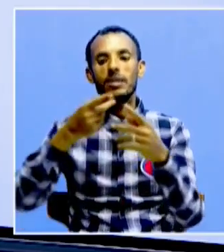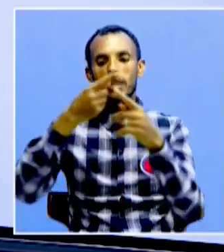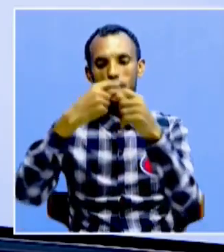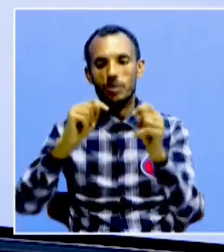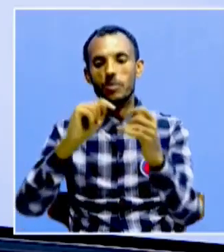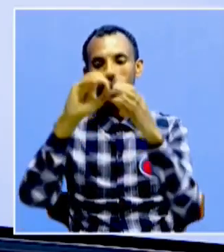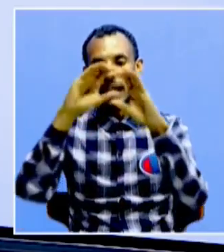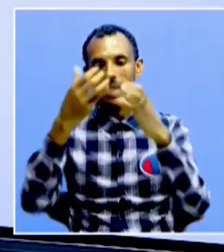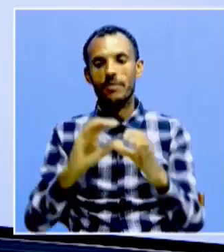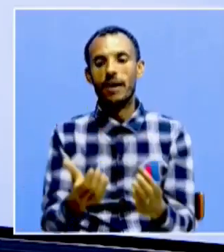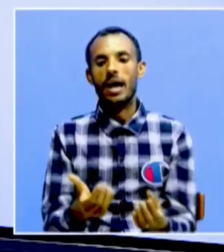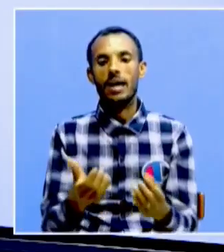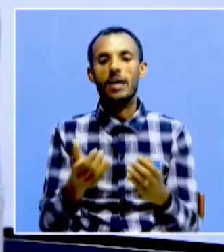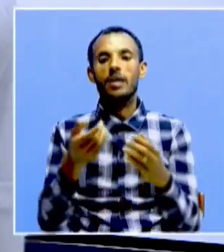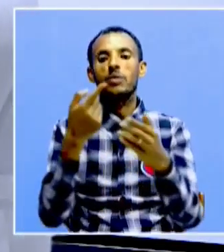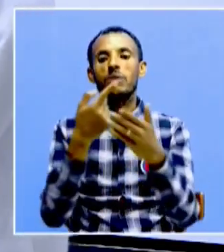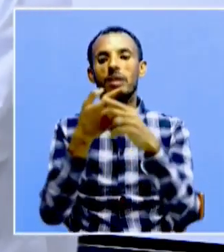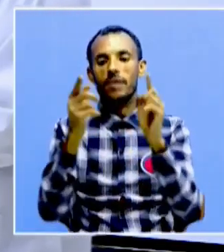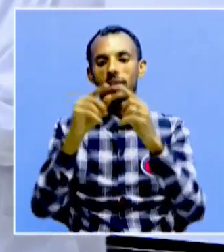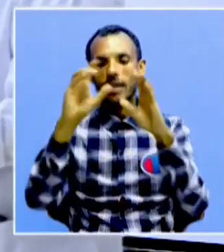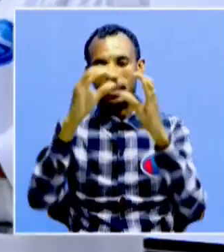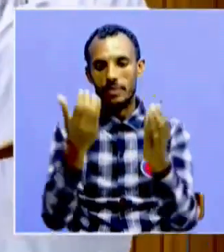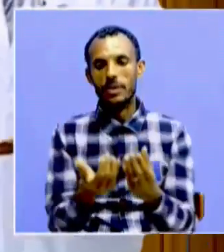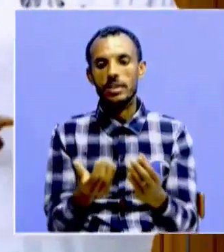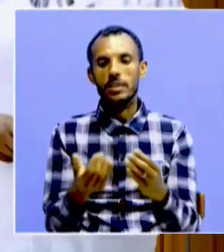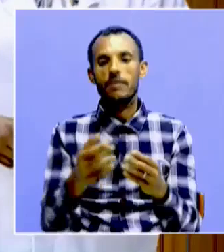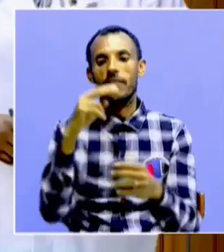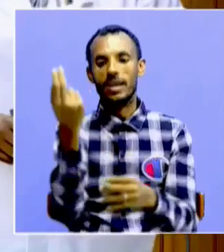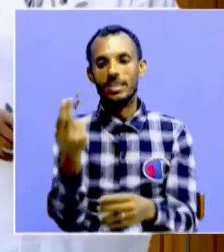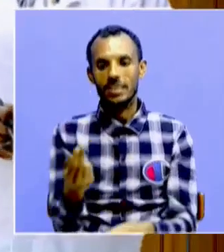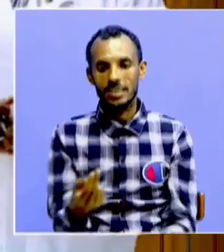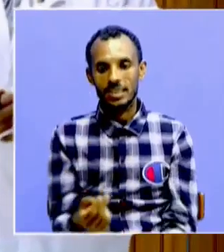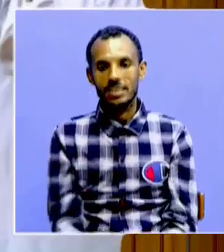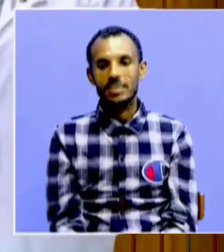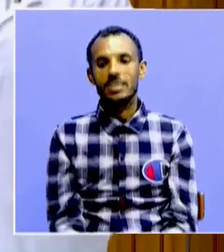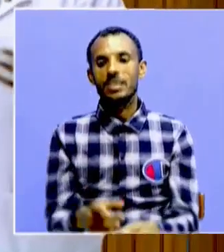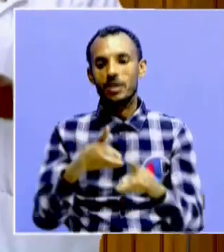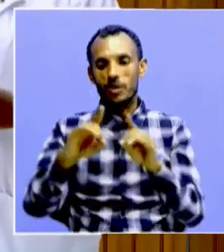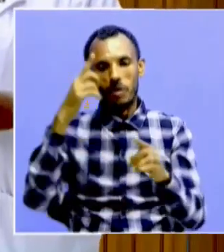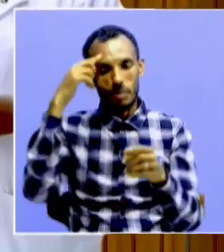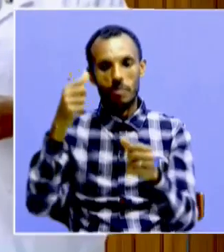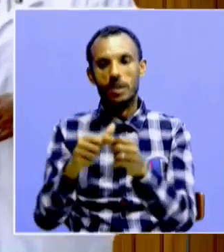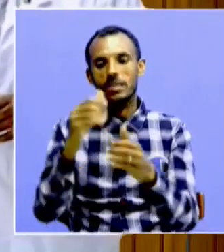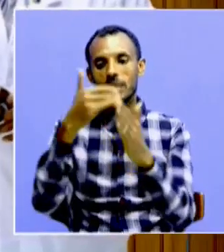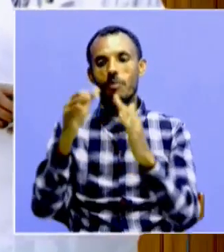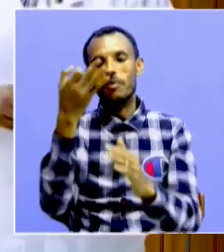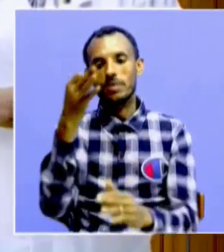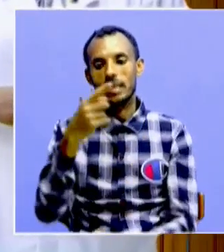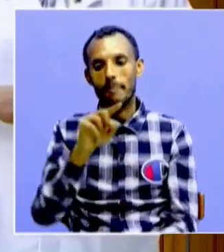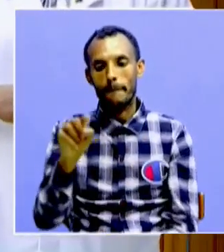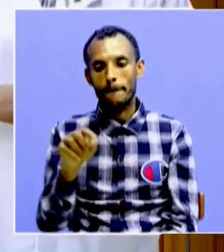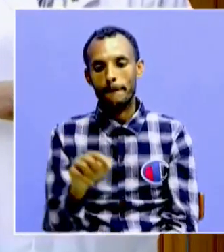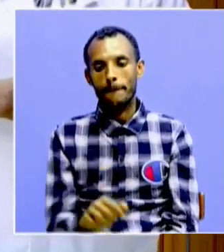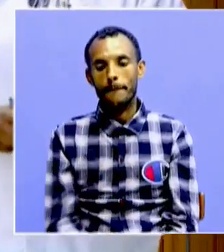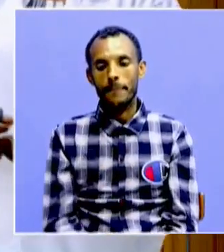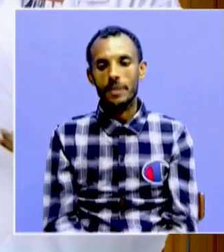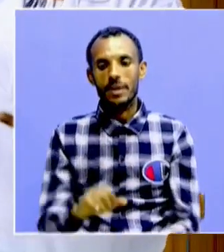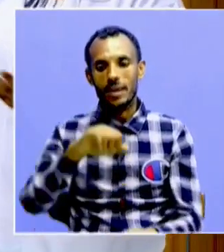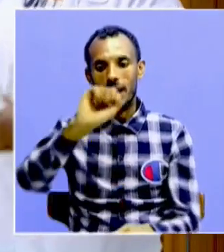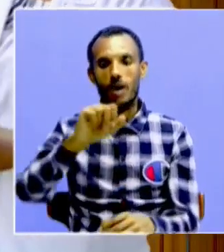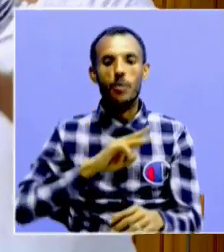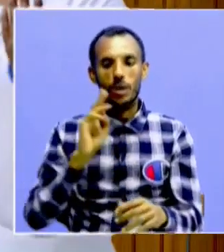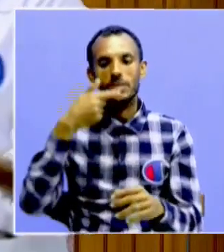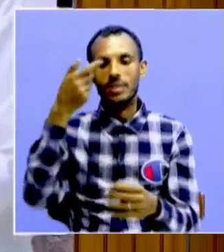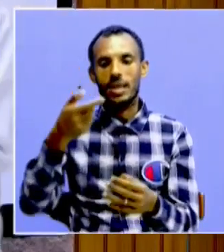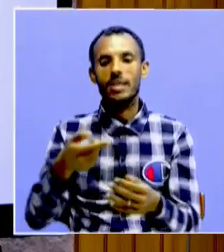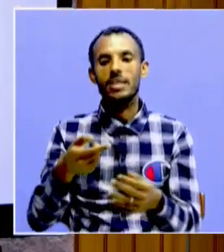into different classifications based on their function, right? Do you remember some of them? Yeah, we said